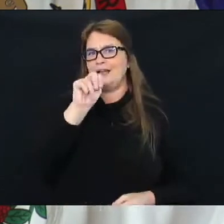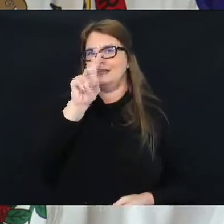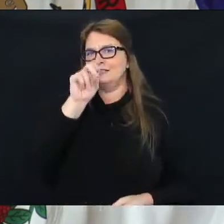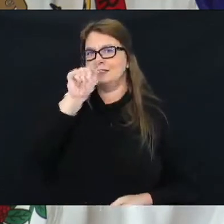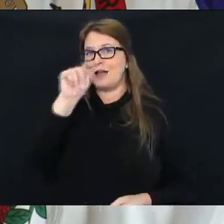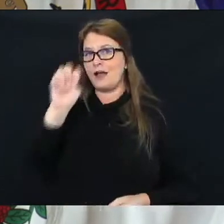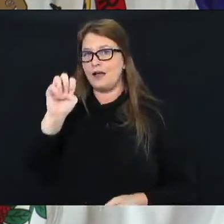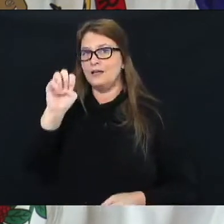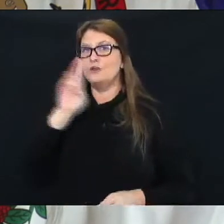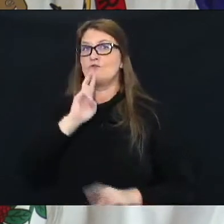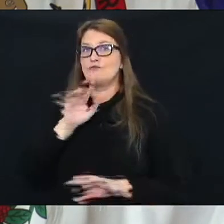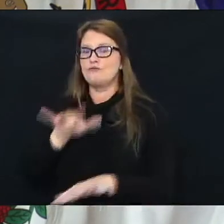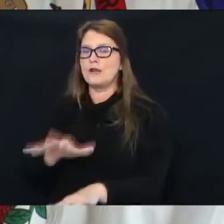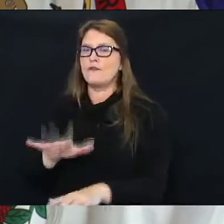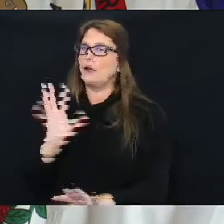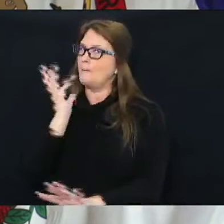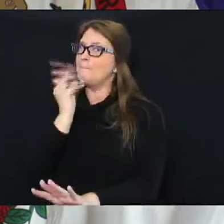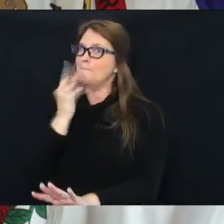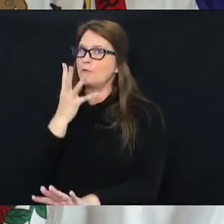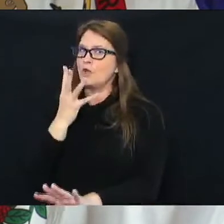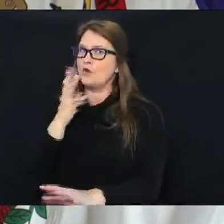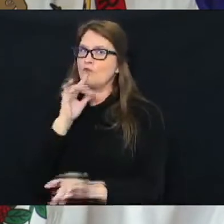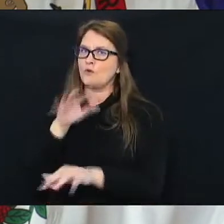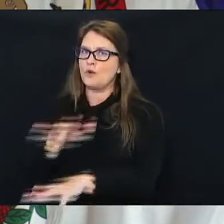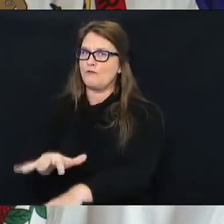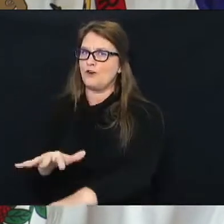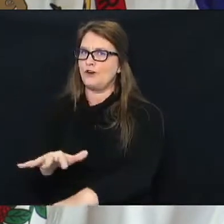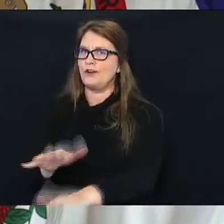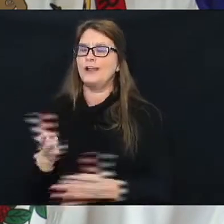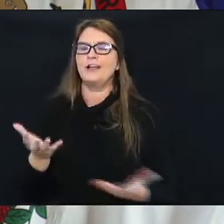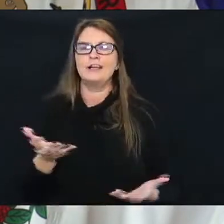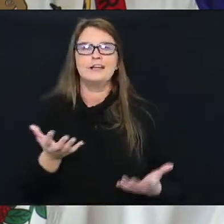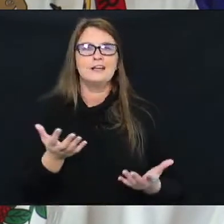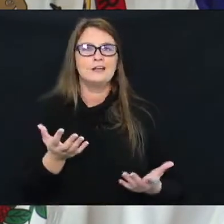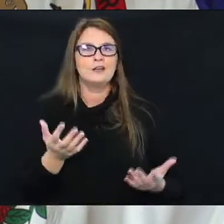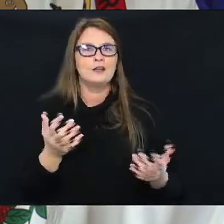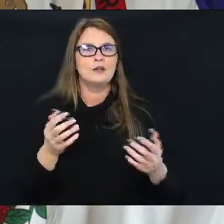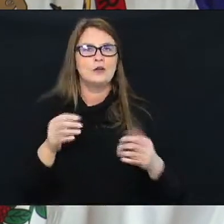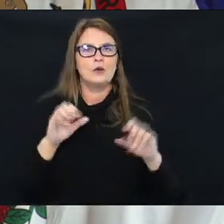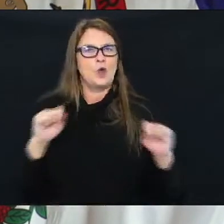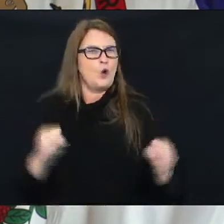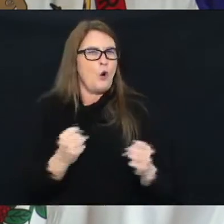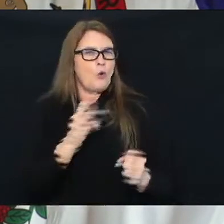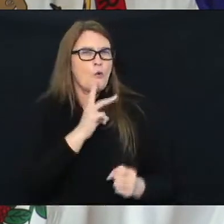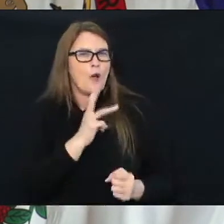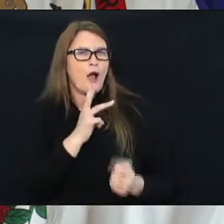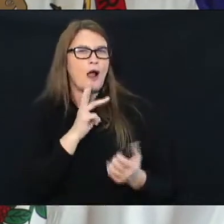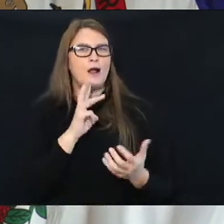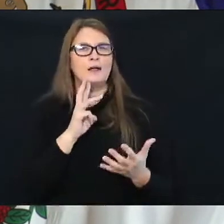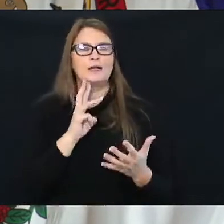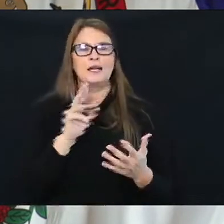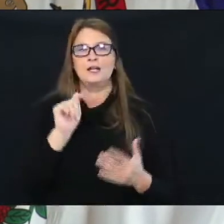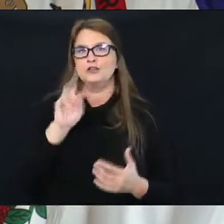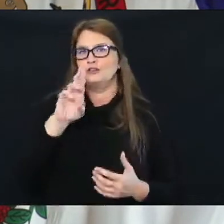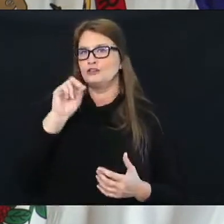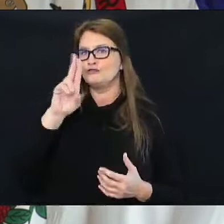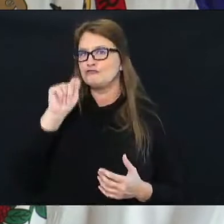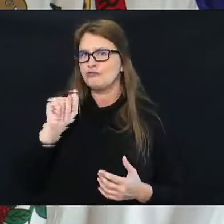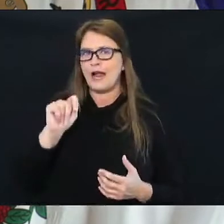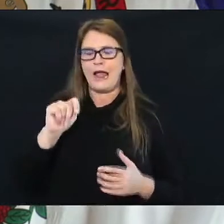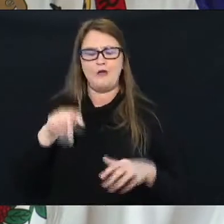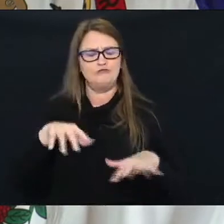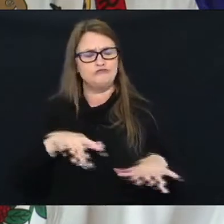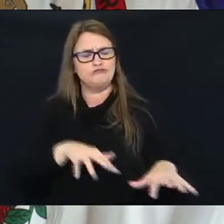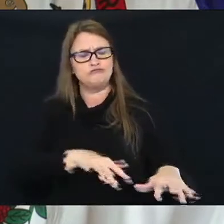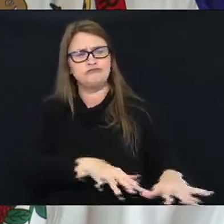and the Guyandotte is a beautiful, beautiful river, with cooler waters and a trout habitat like